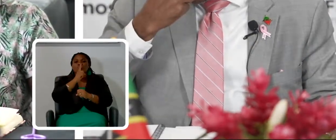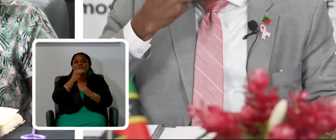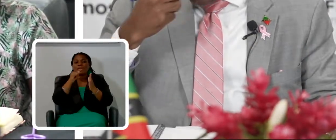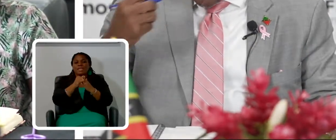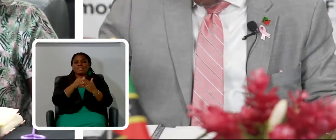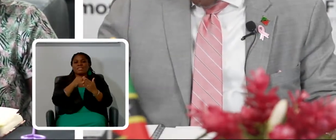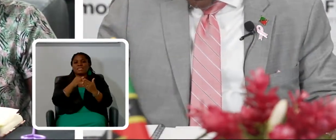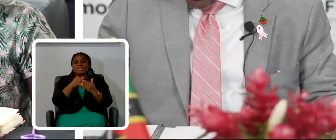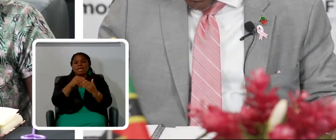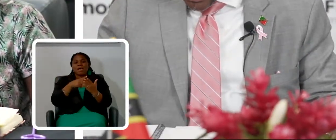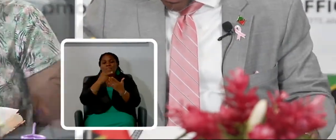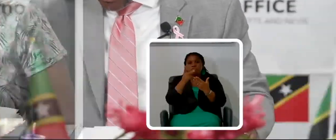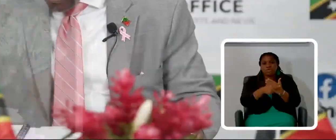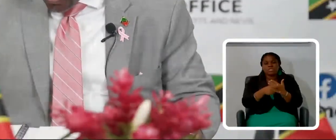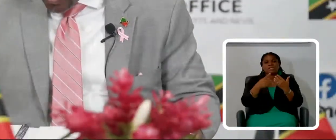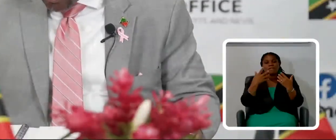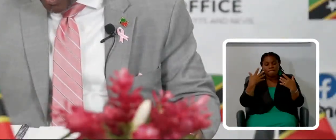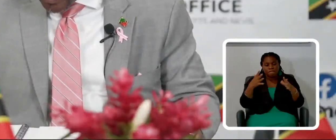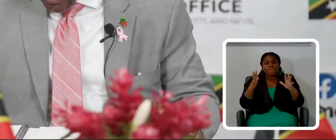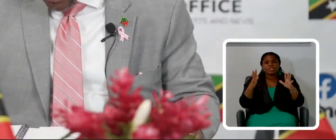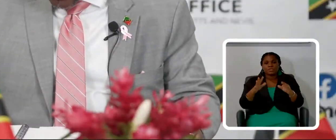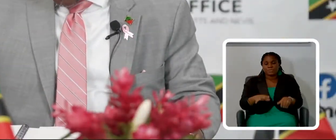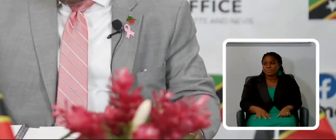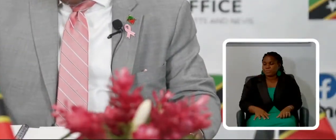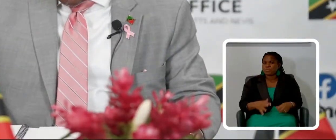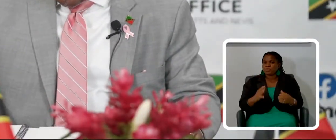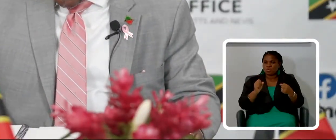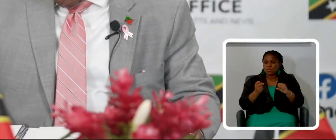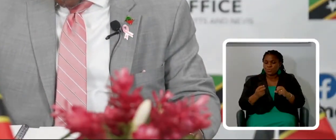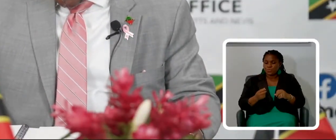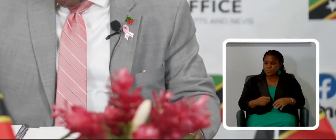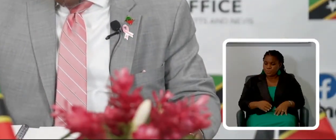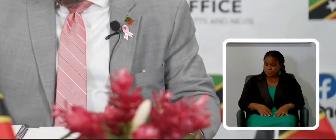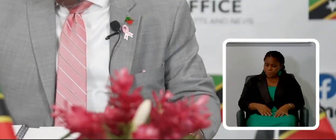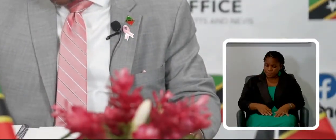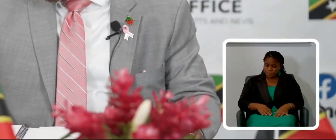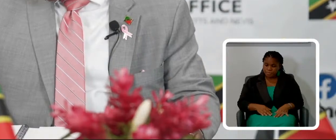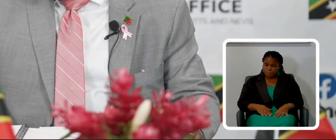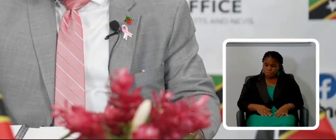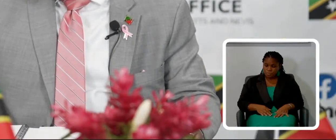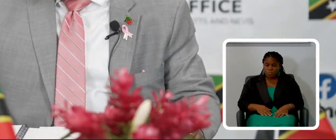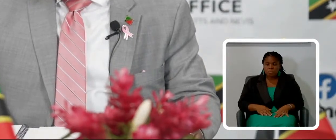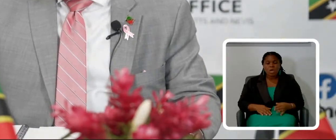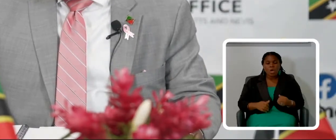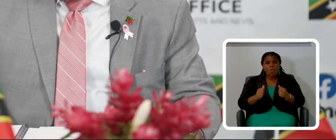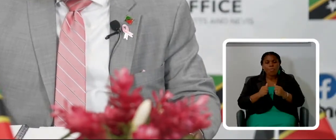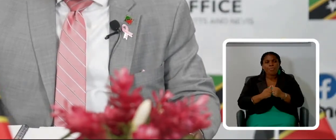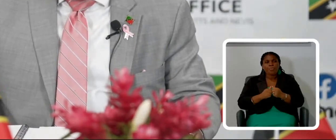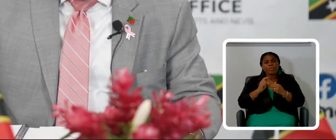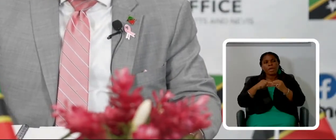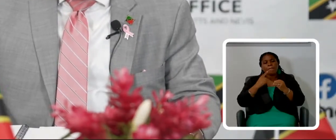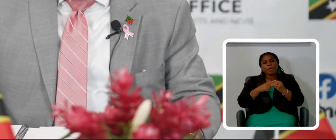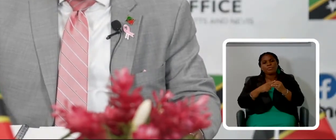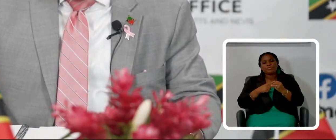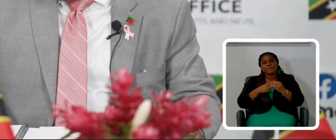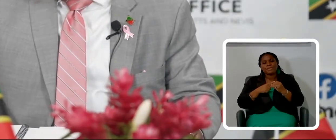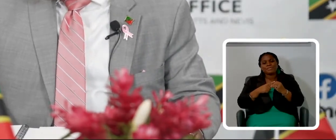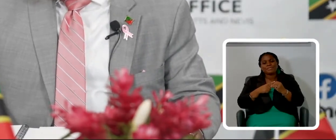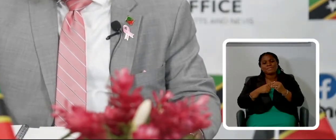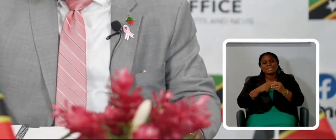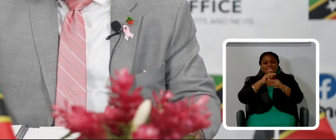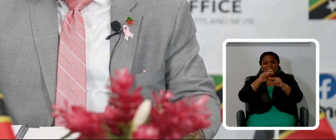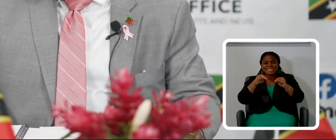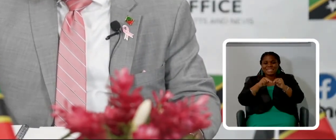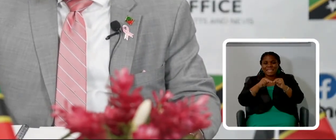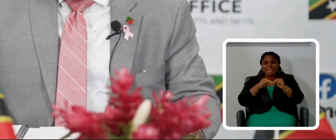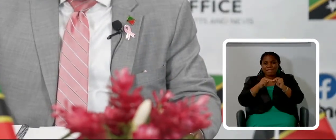sometime soon? Right. So with respect to the Premier saying that, I think the Vance